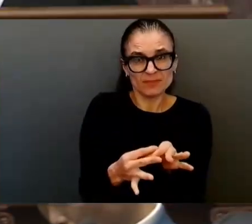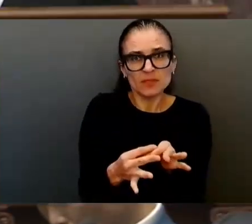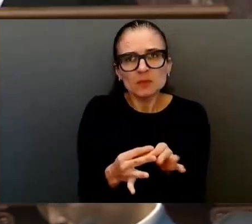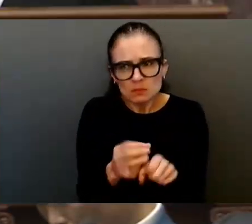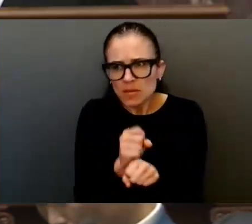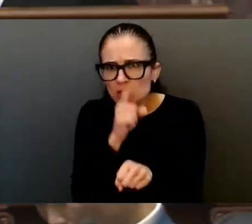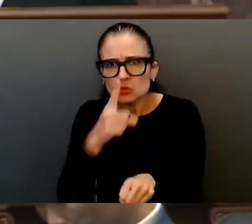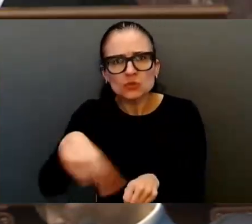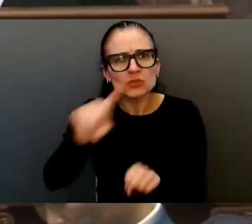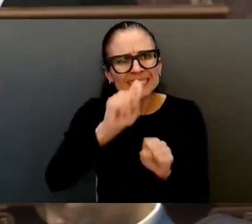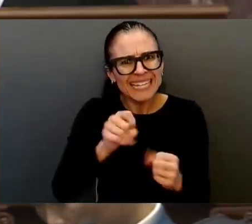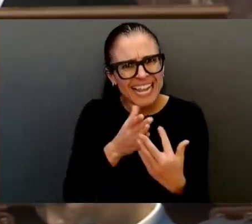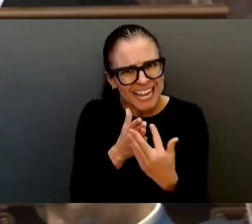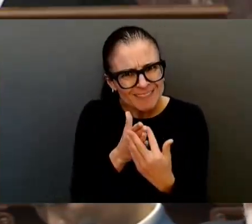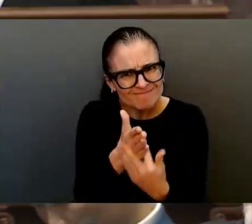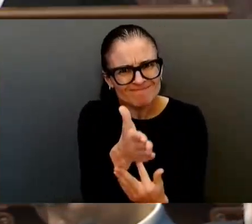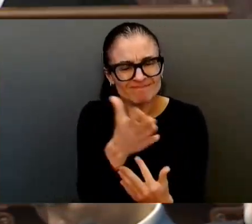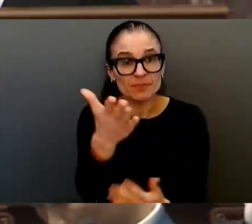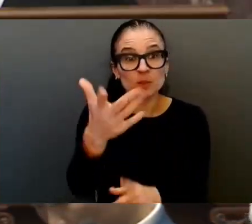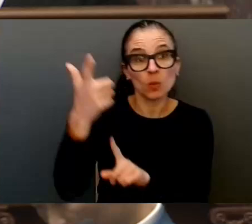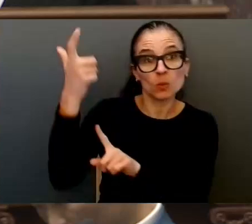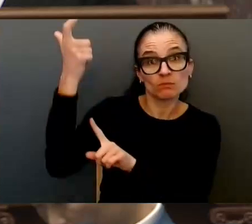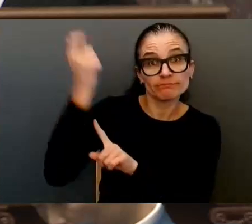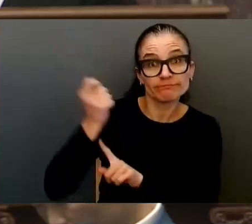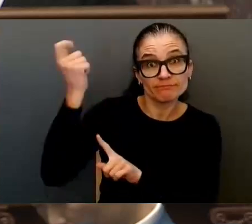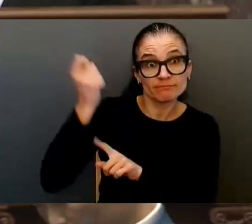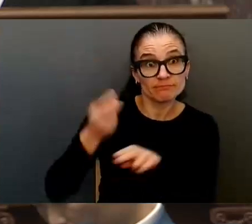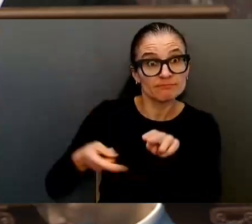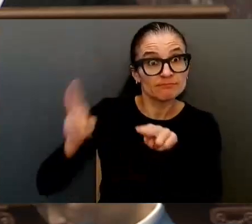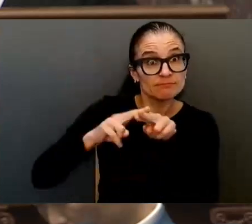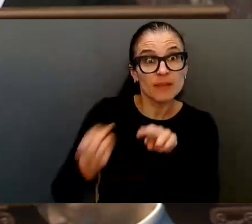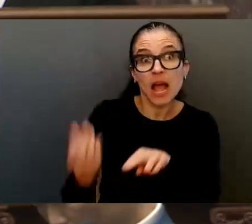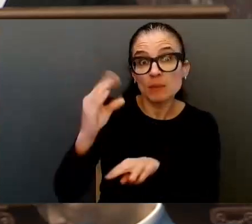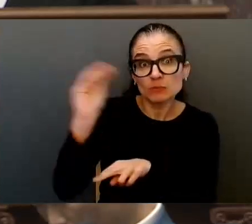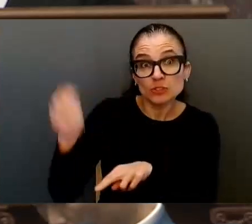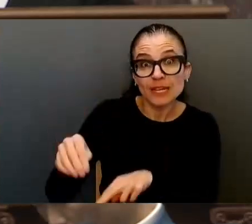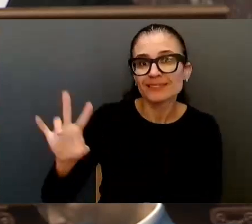since we formed government in 2017.